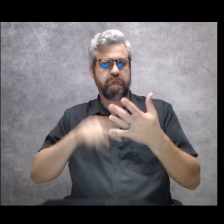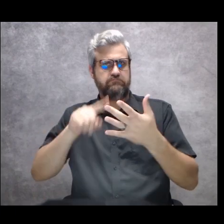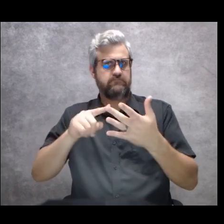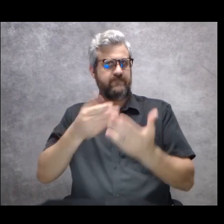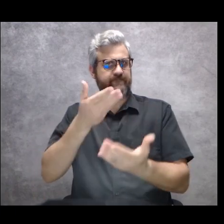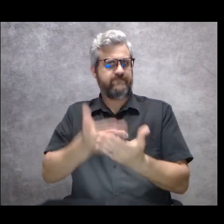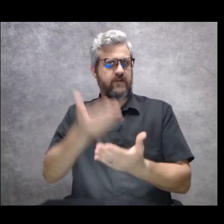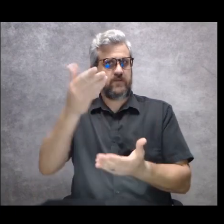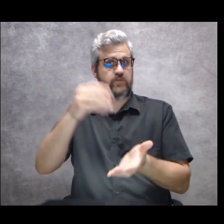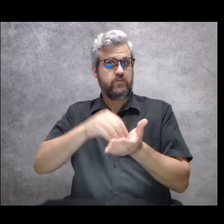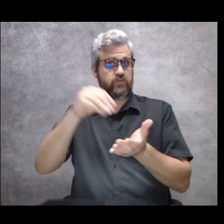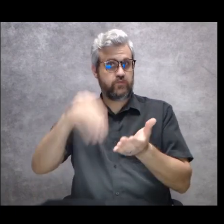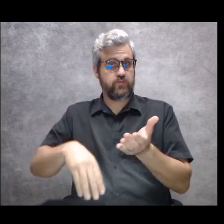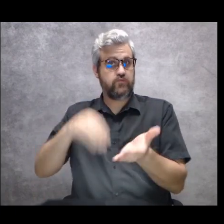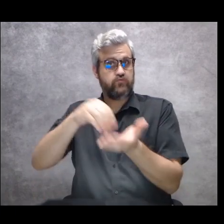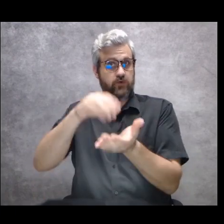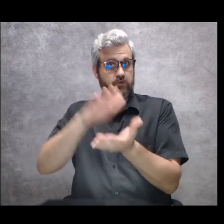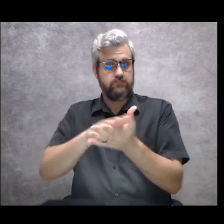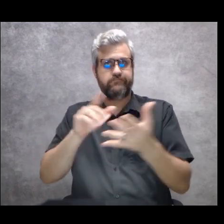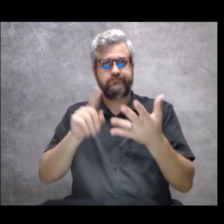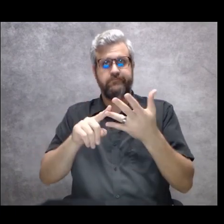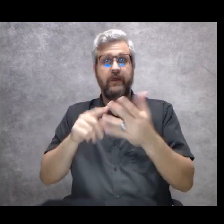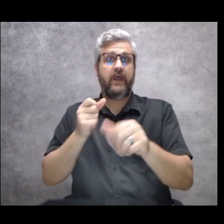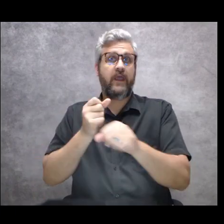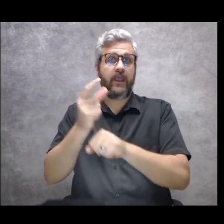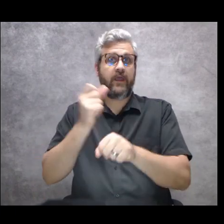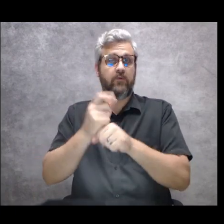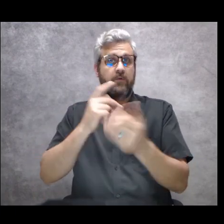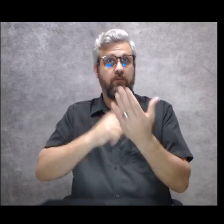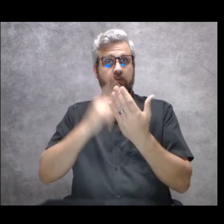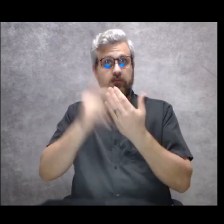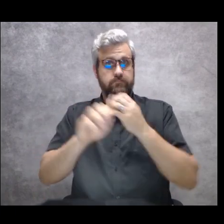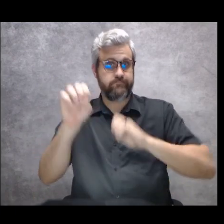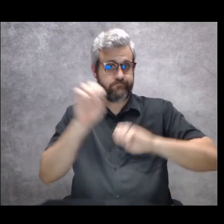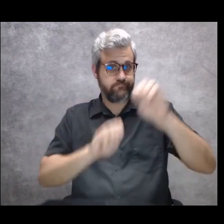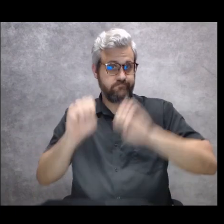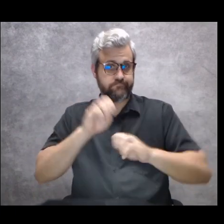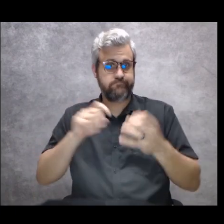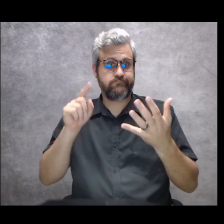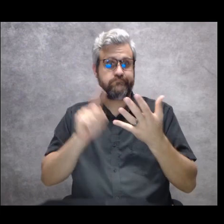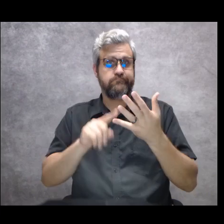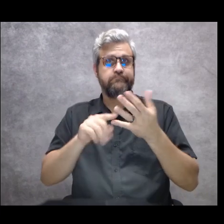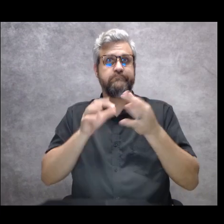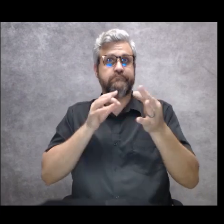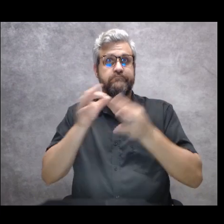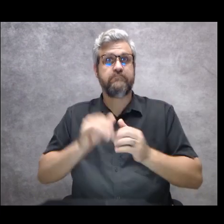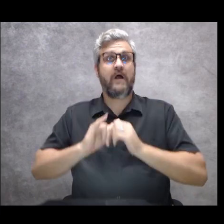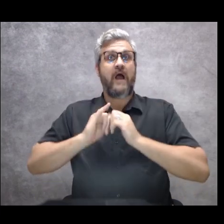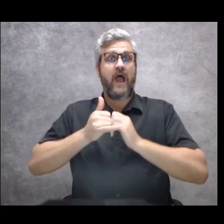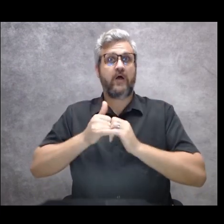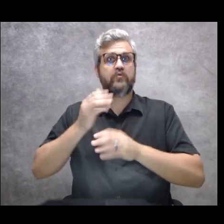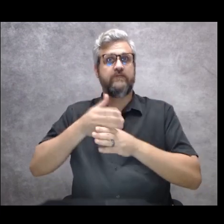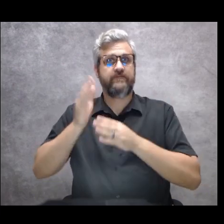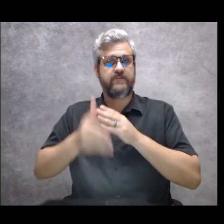records, annual program evaluation, directions for completing the summative evaluation.